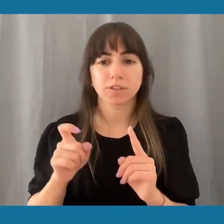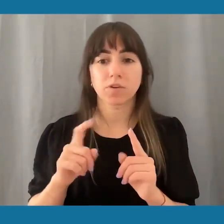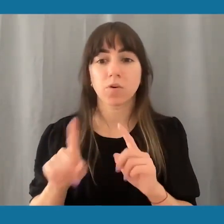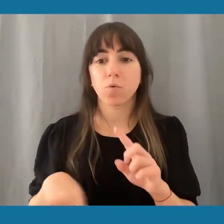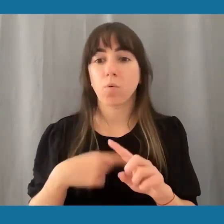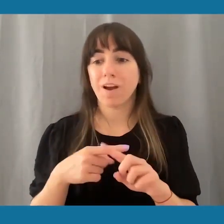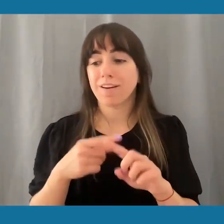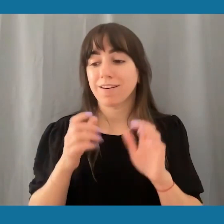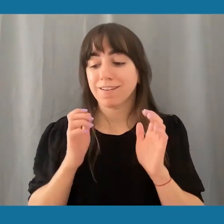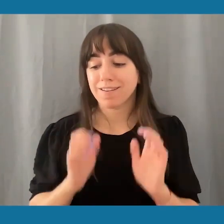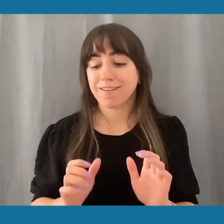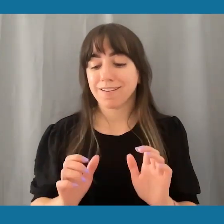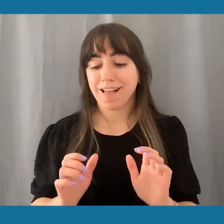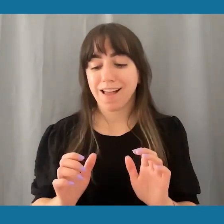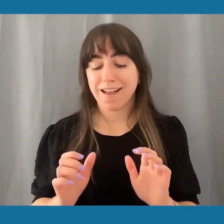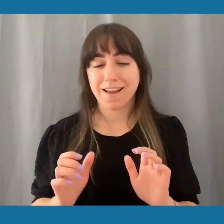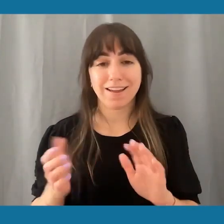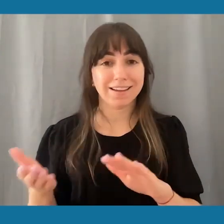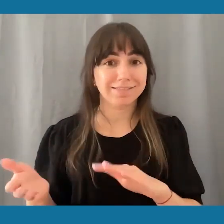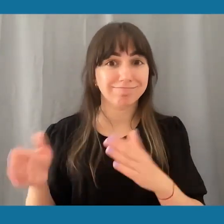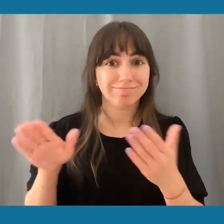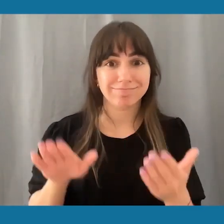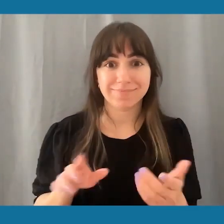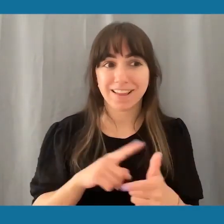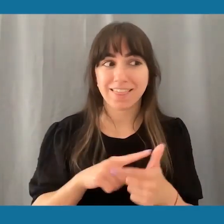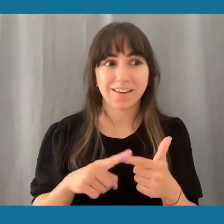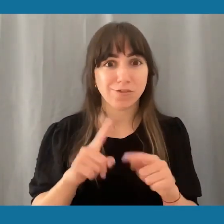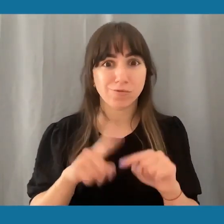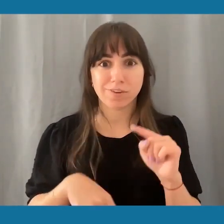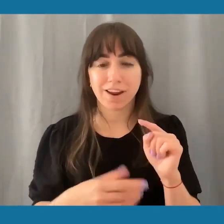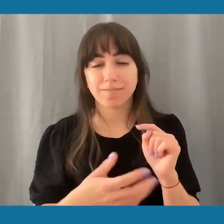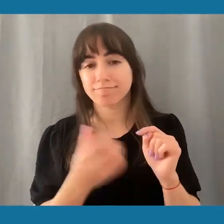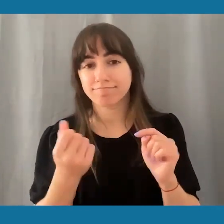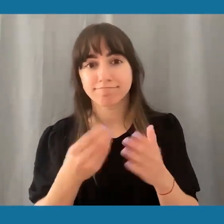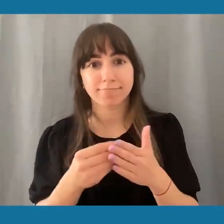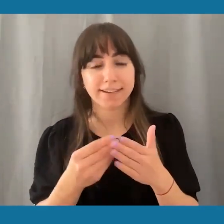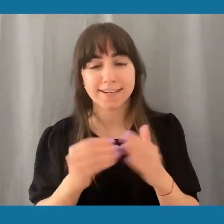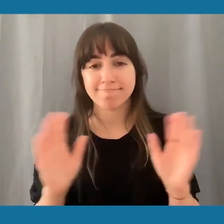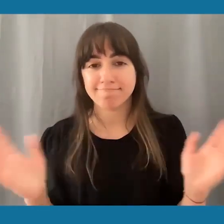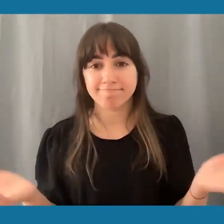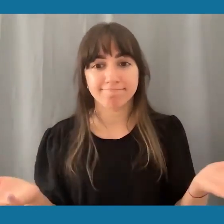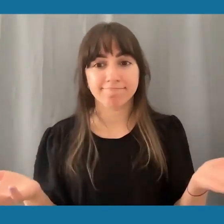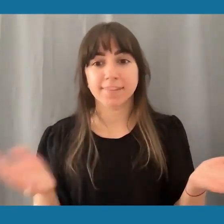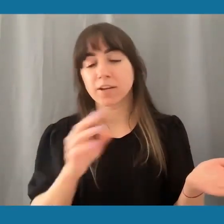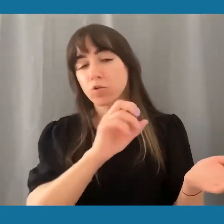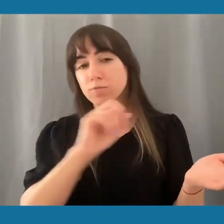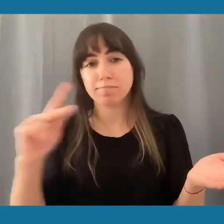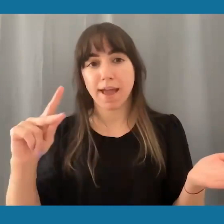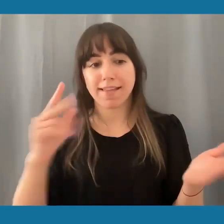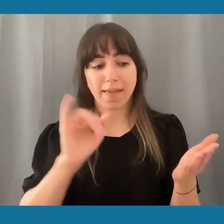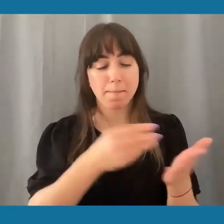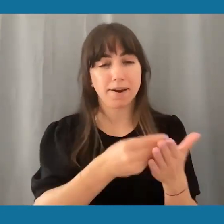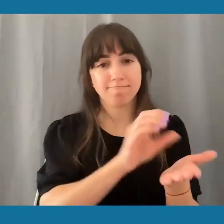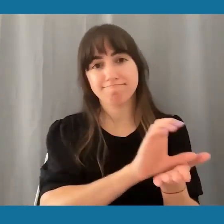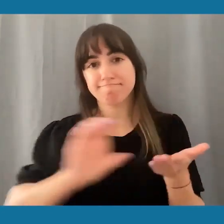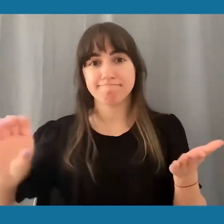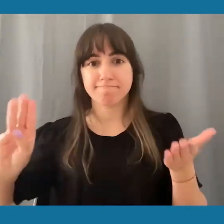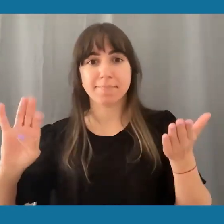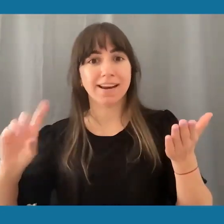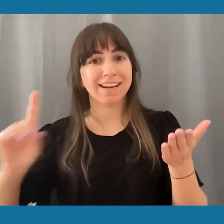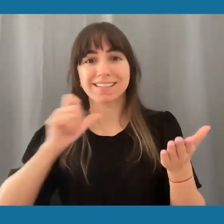That S&T cheats to Medicaid. It goes back to Medicaid. It's not your money. It's not the family's money.